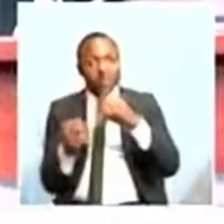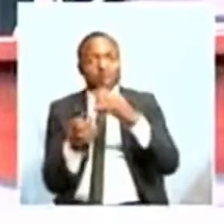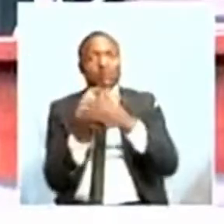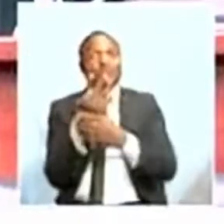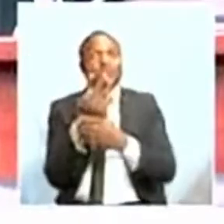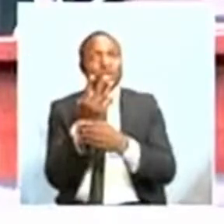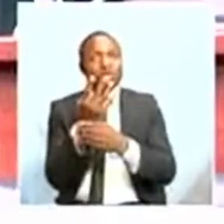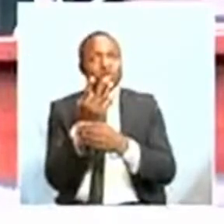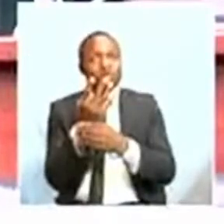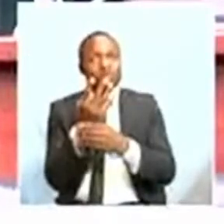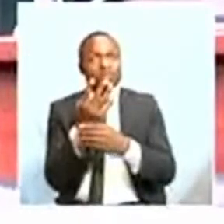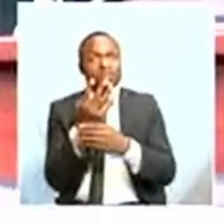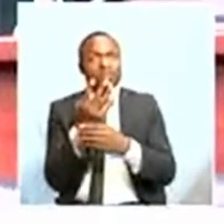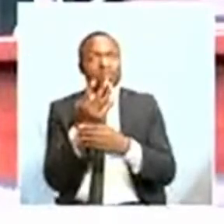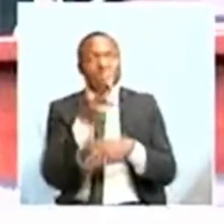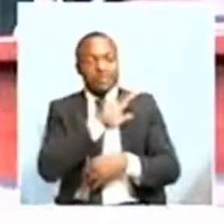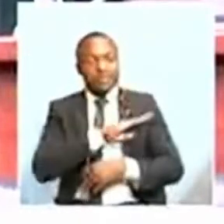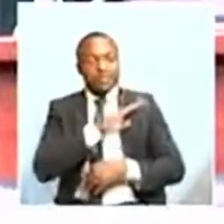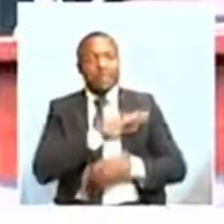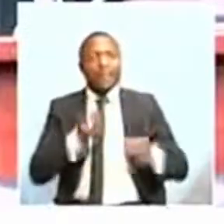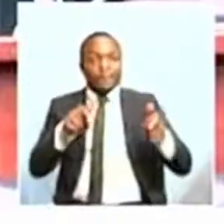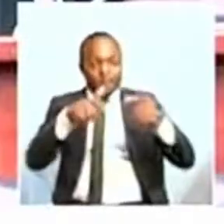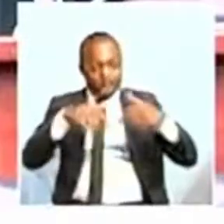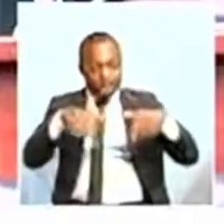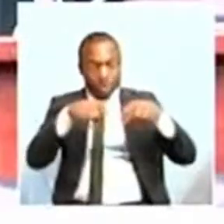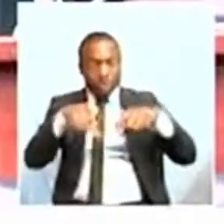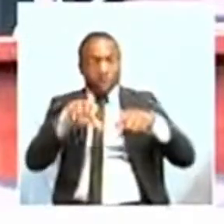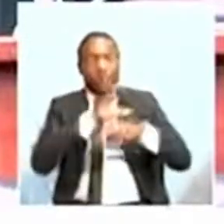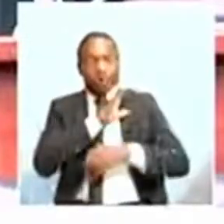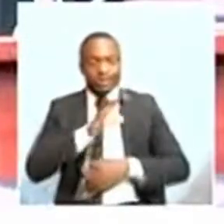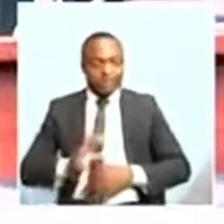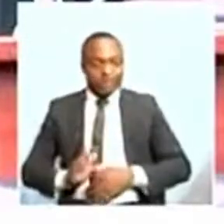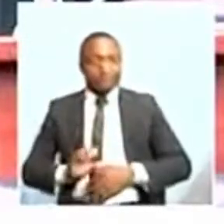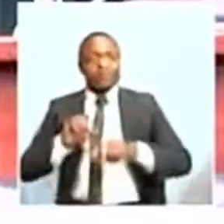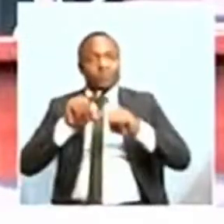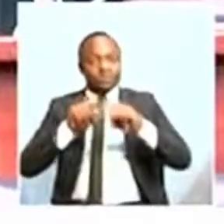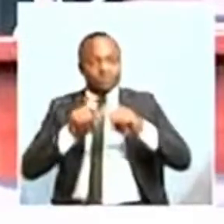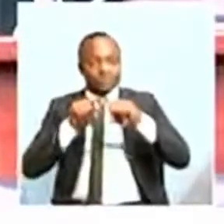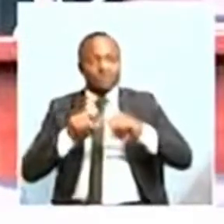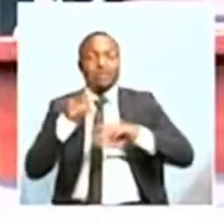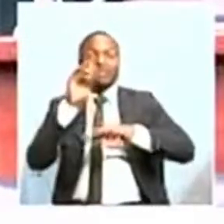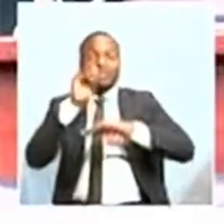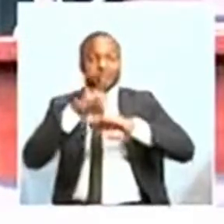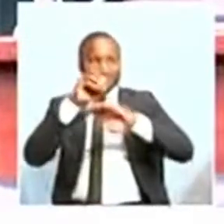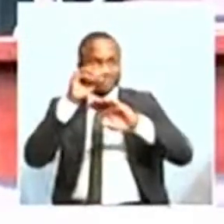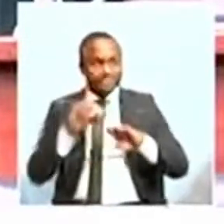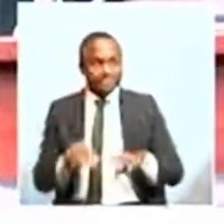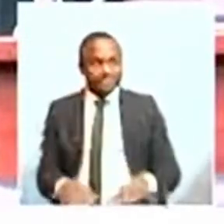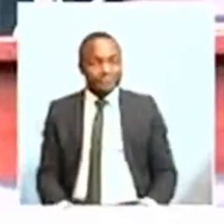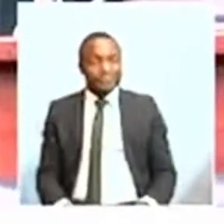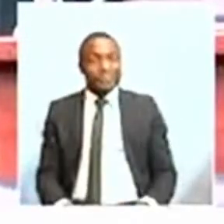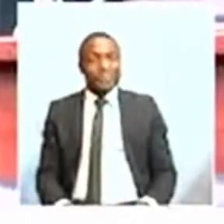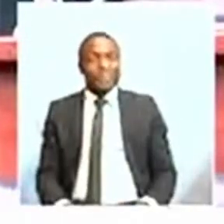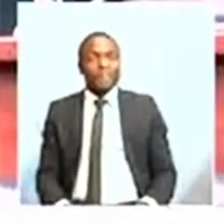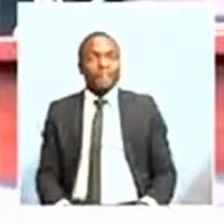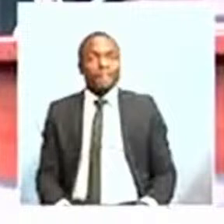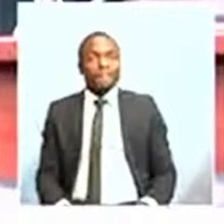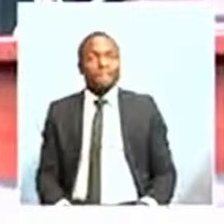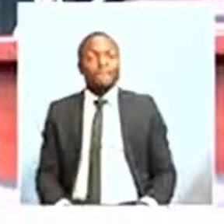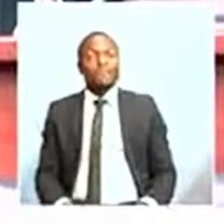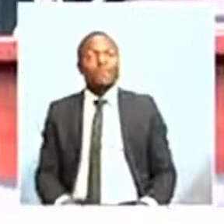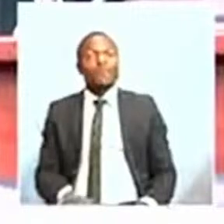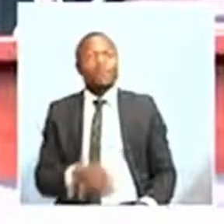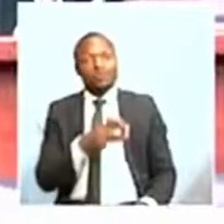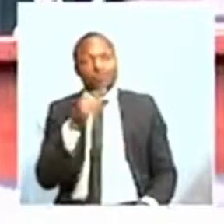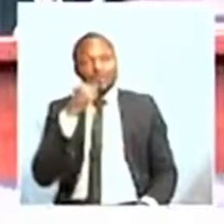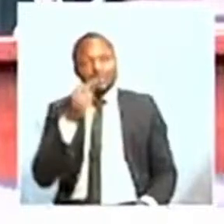of local contractors which we can rely on. Again, I want to bemoan the lack of seriousness